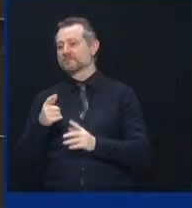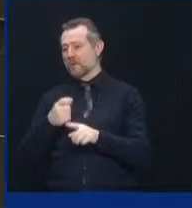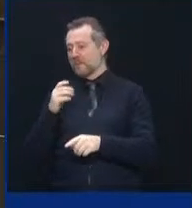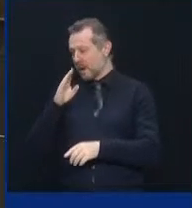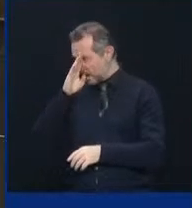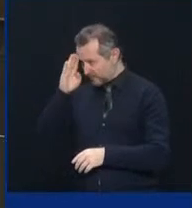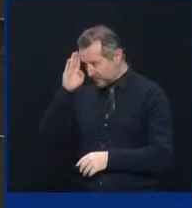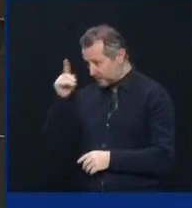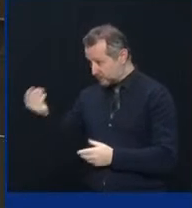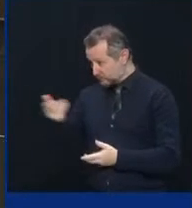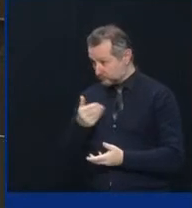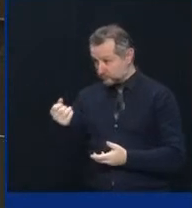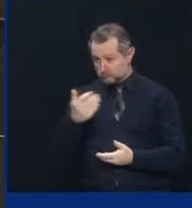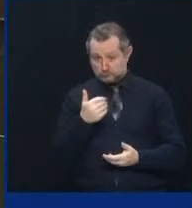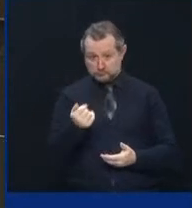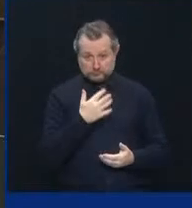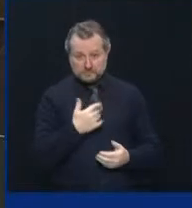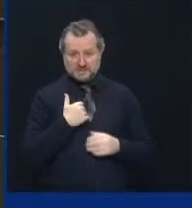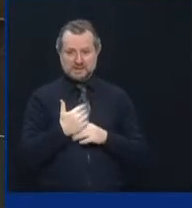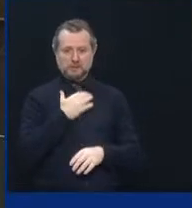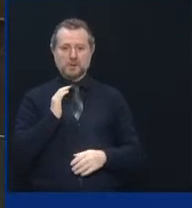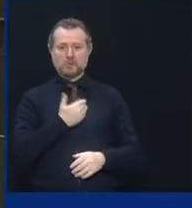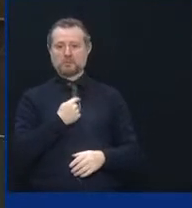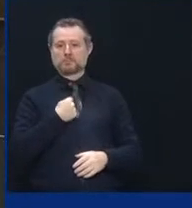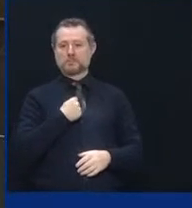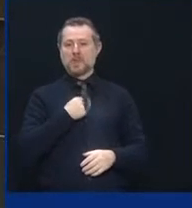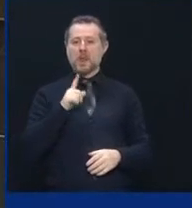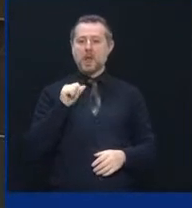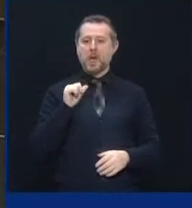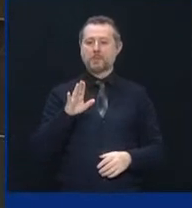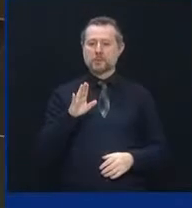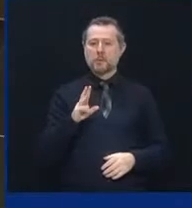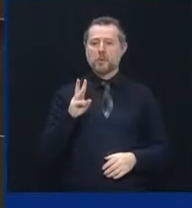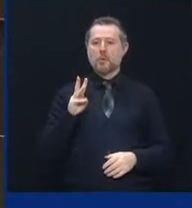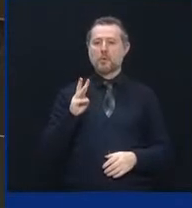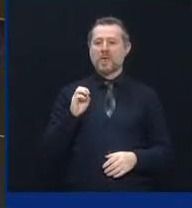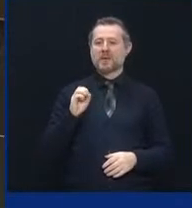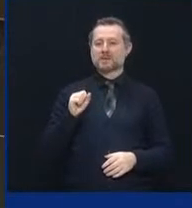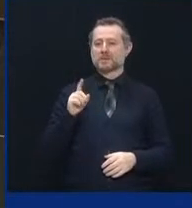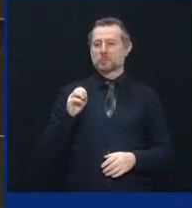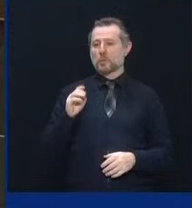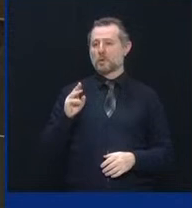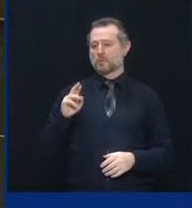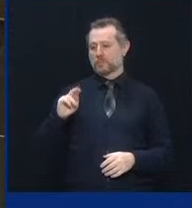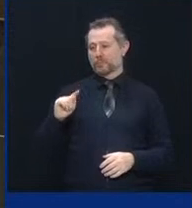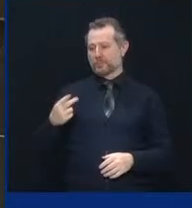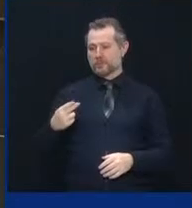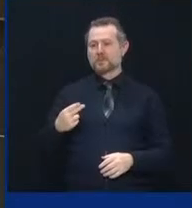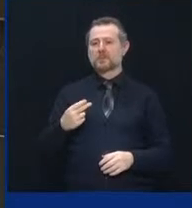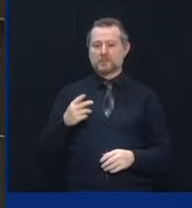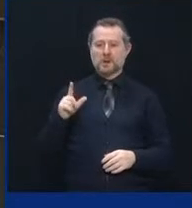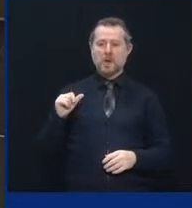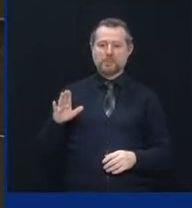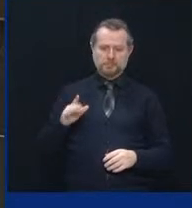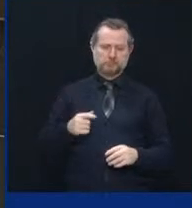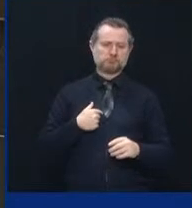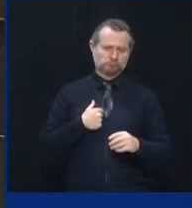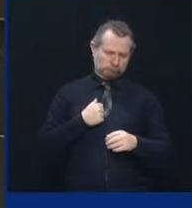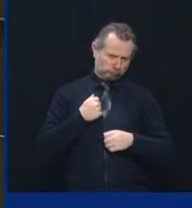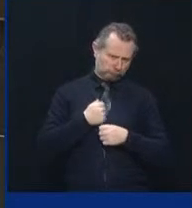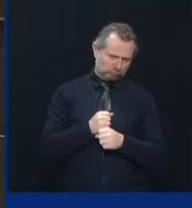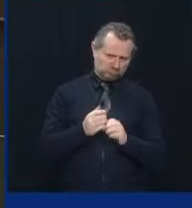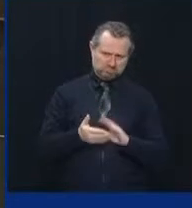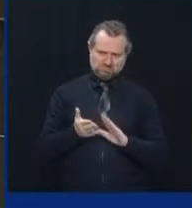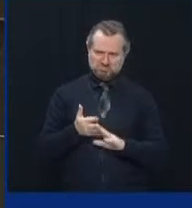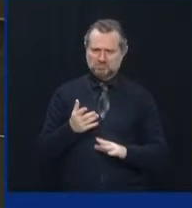into our Wadsworth lab, and then we run them from there. And like I said, we've run about 2,800 so far, since